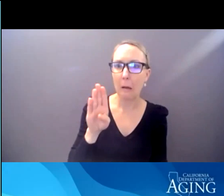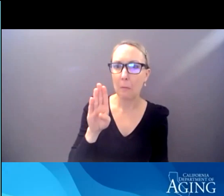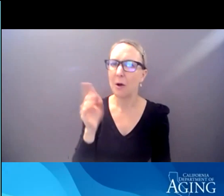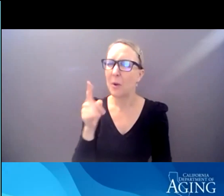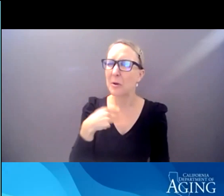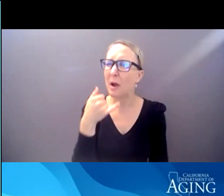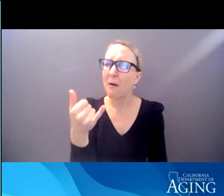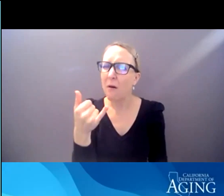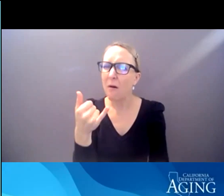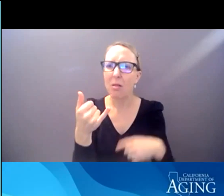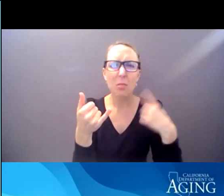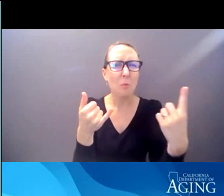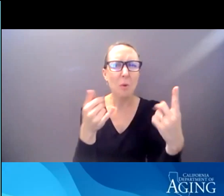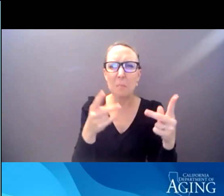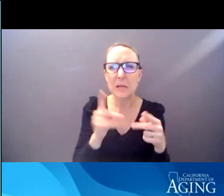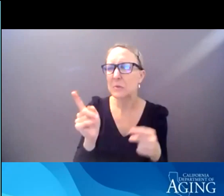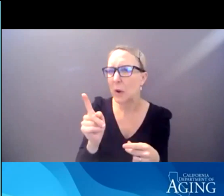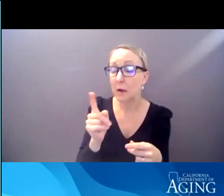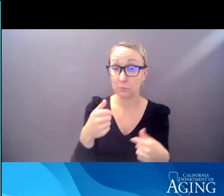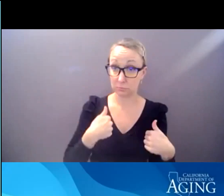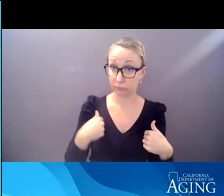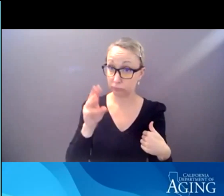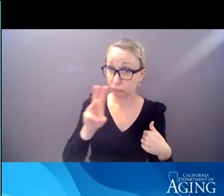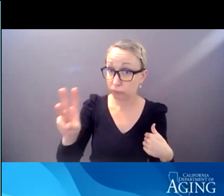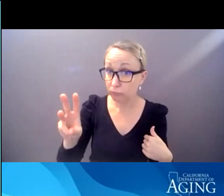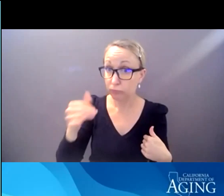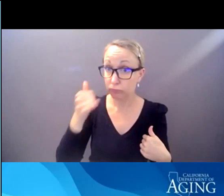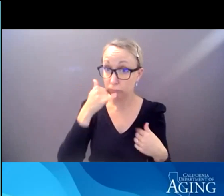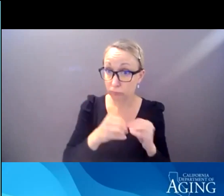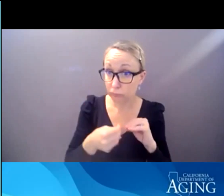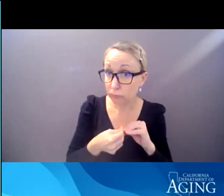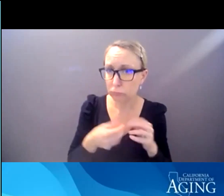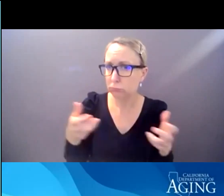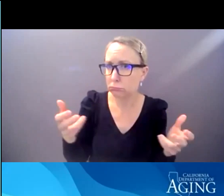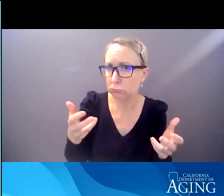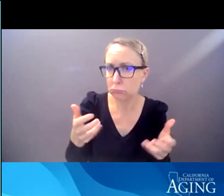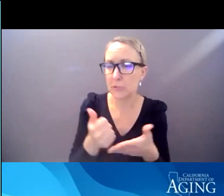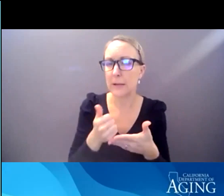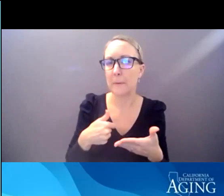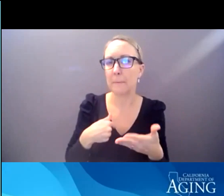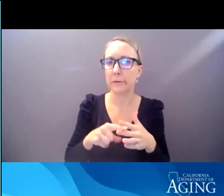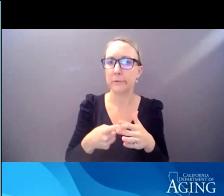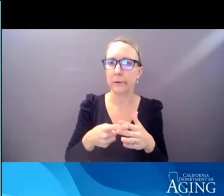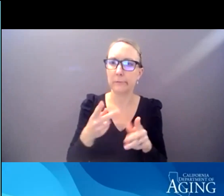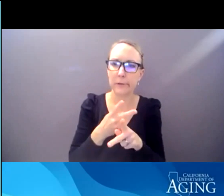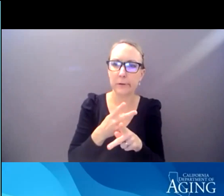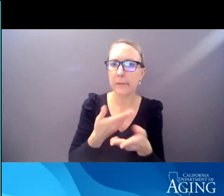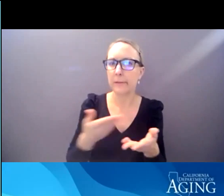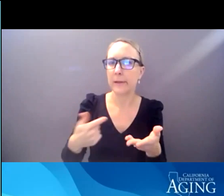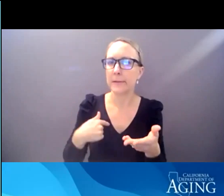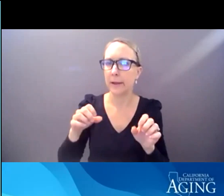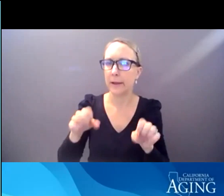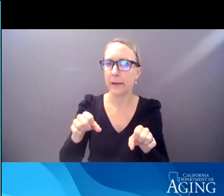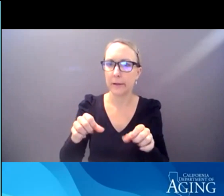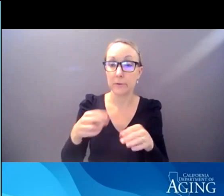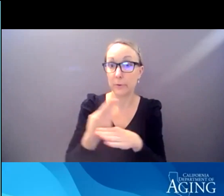in my community? Is there a web page, a phone number that can start my journey in learning about what's available to me? The second